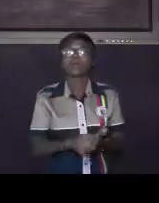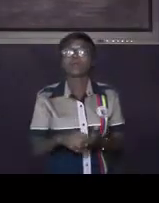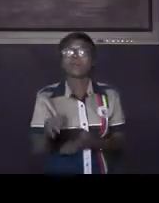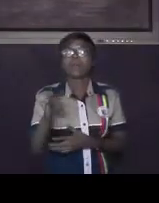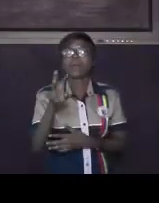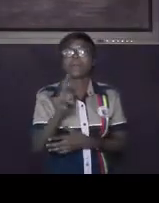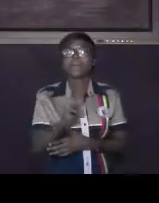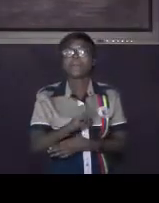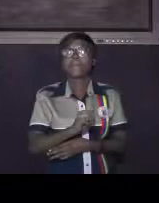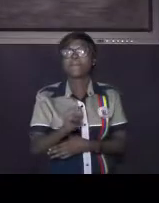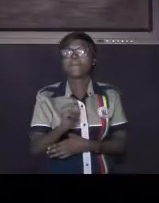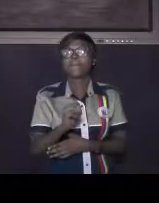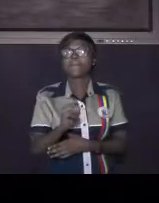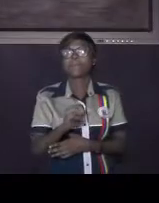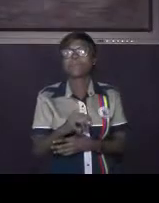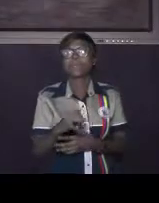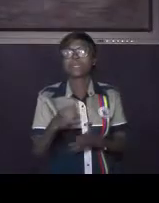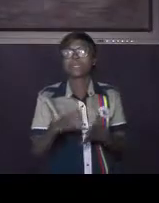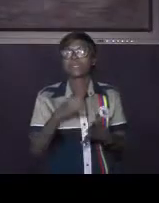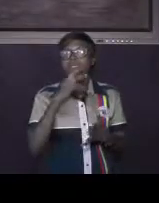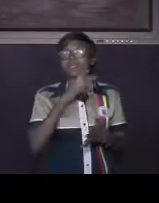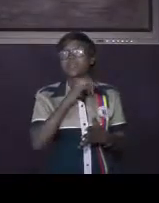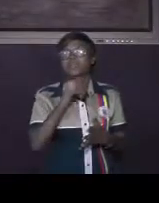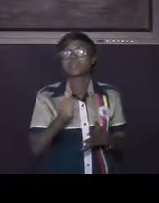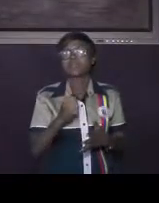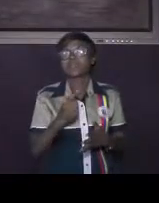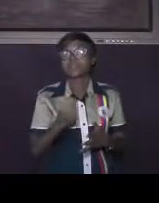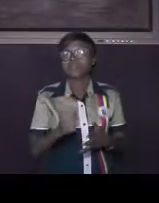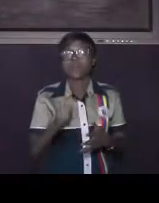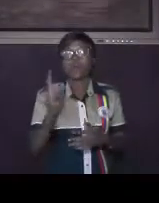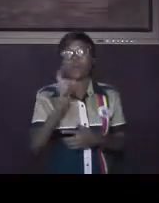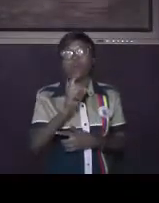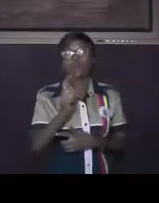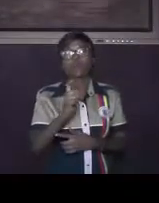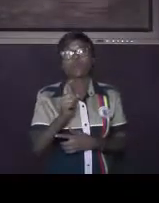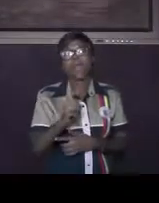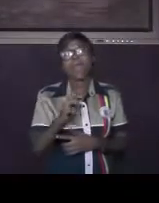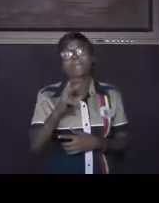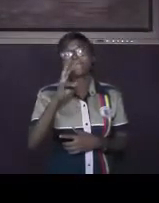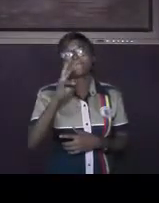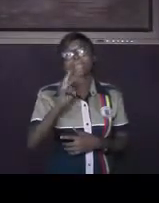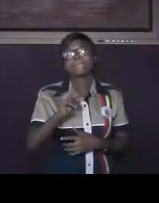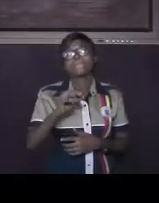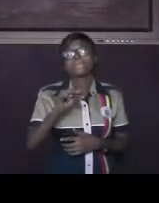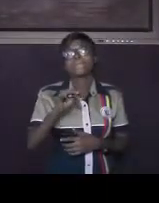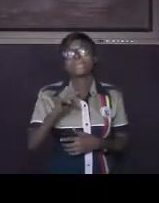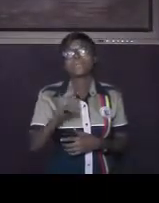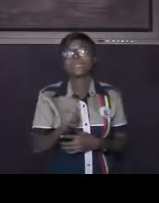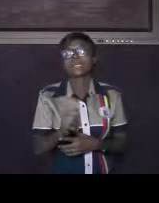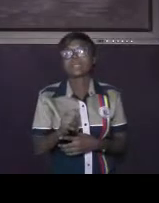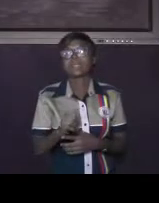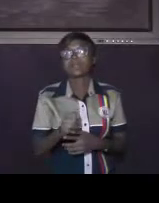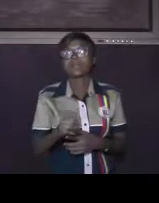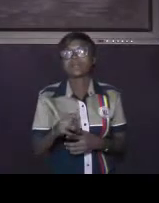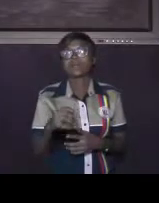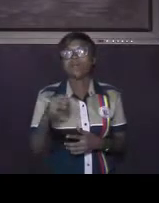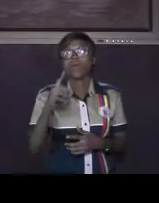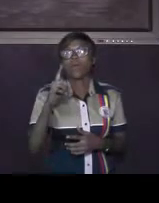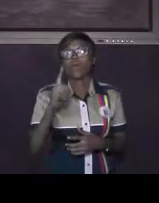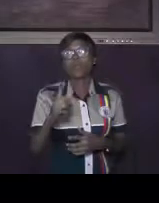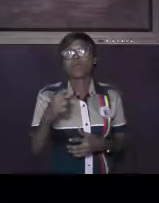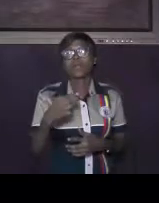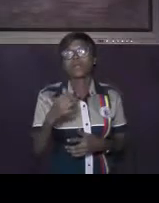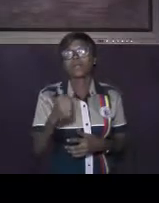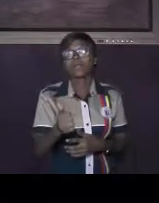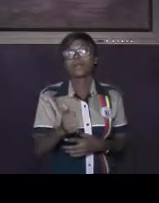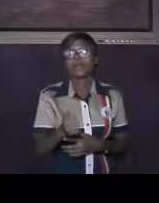and I will explain why. We have said that an hectare is a parcel of land that is 100 meters length, 100 meters breadth. So let's say